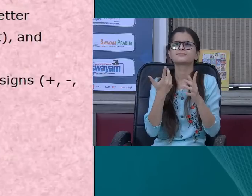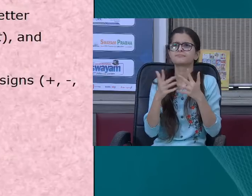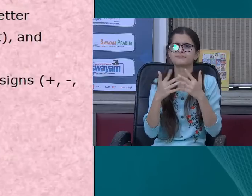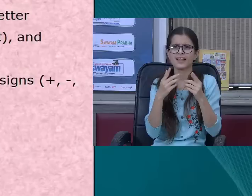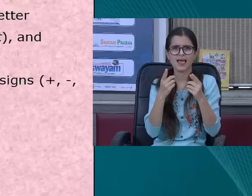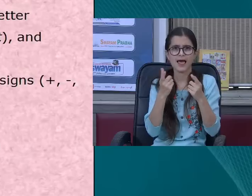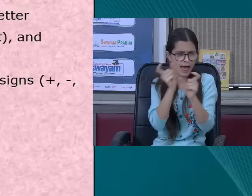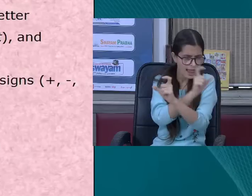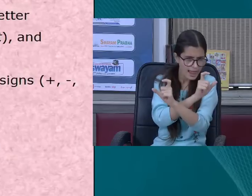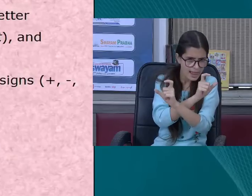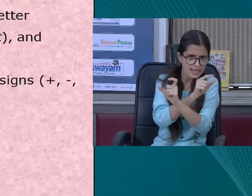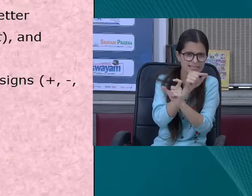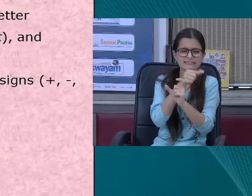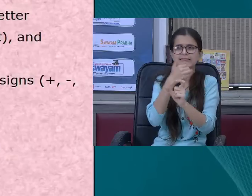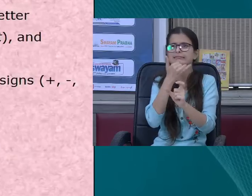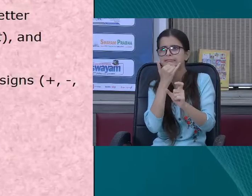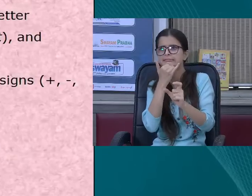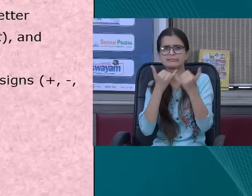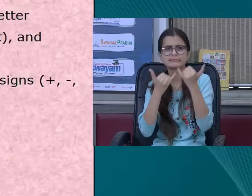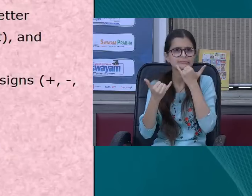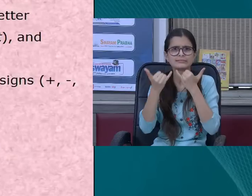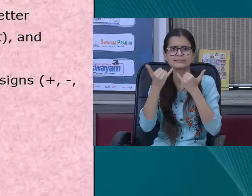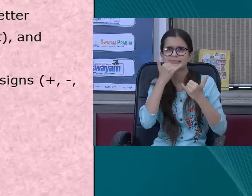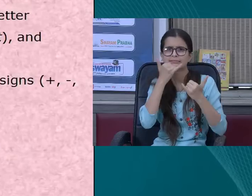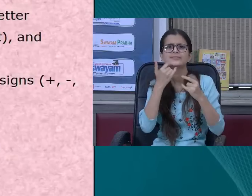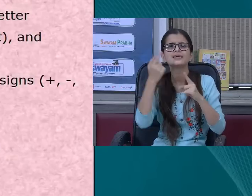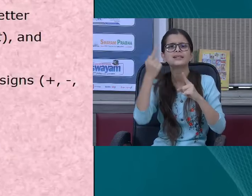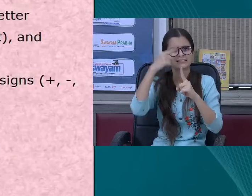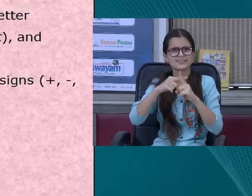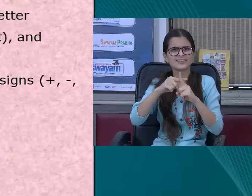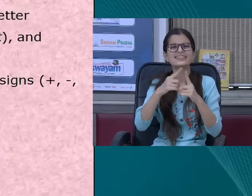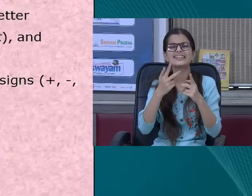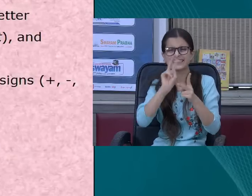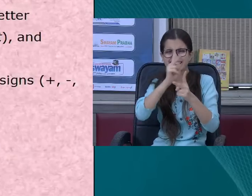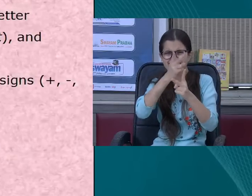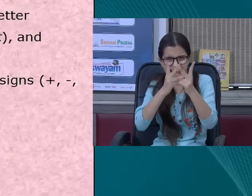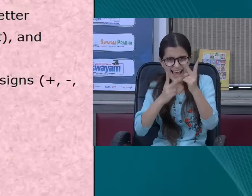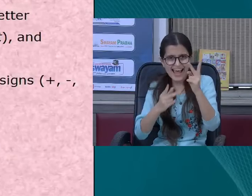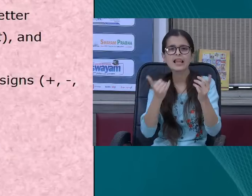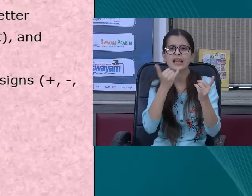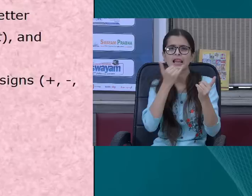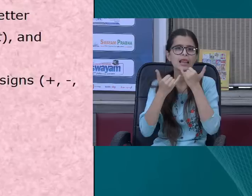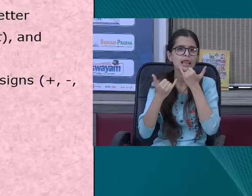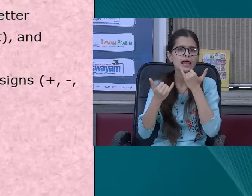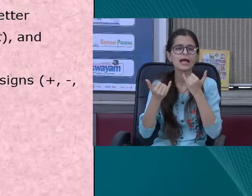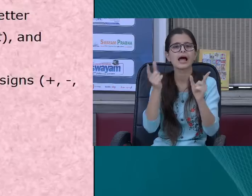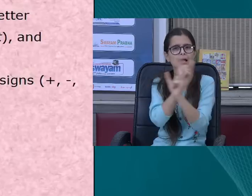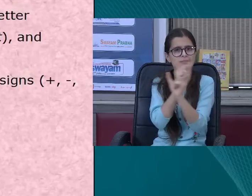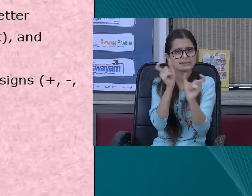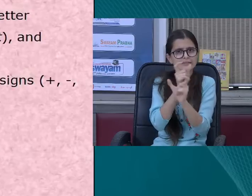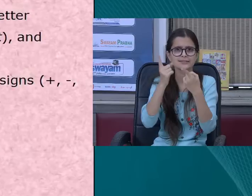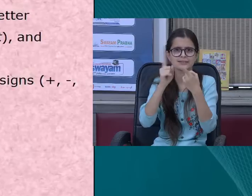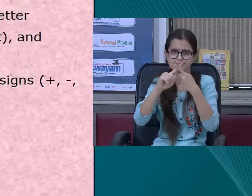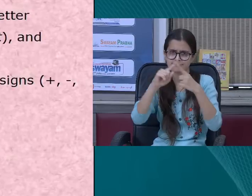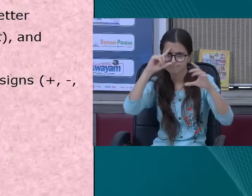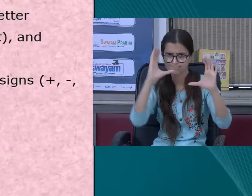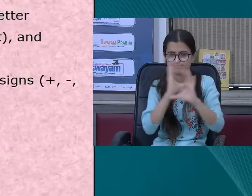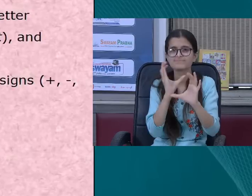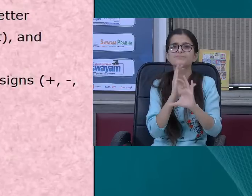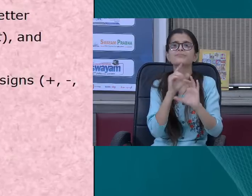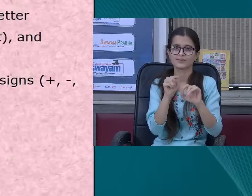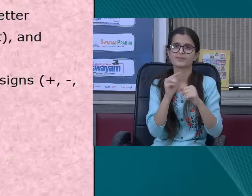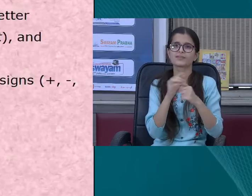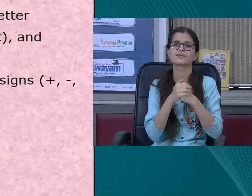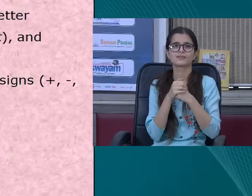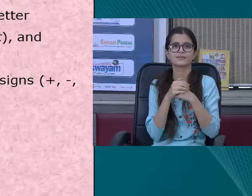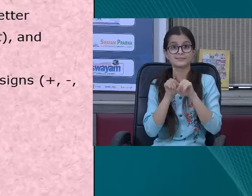errors like BD or inversion M and W. And sometimes transposition, that means the position of the letters